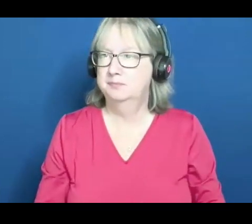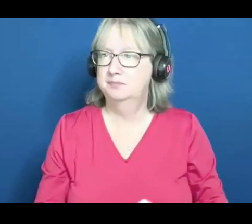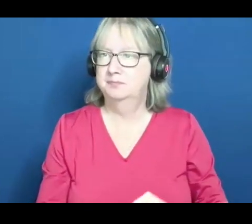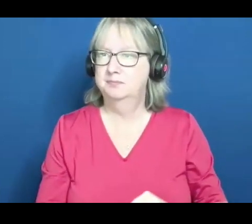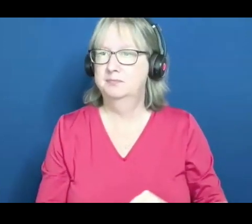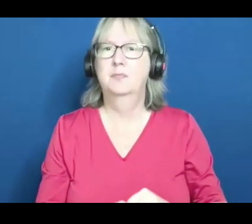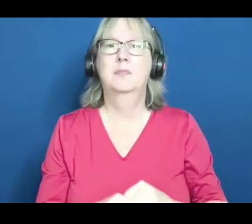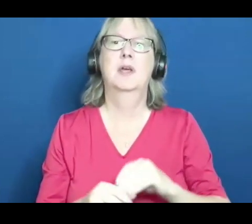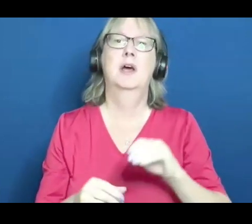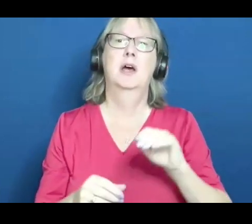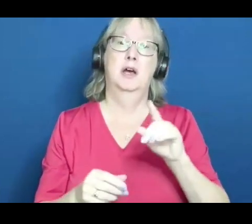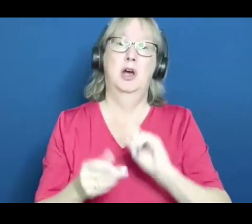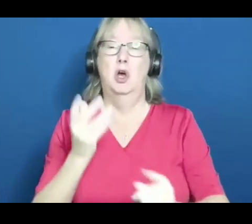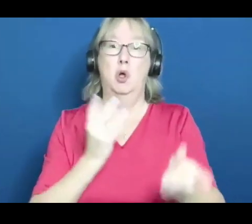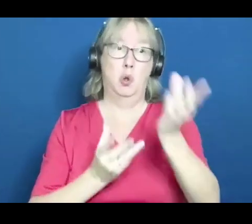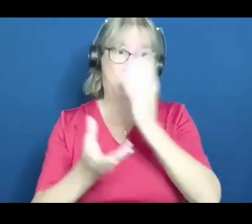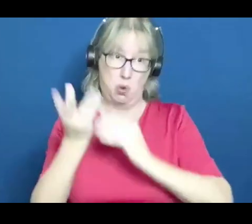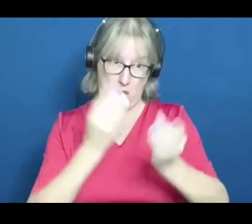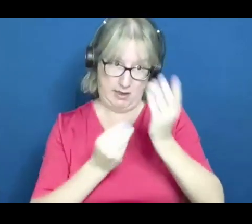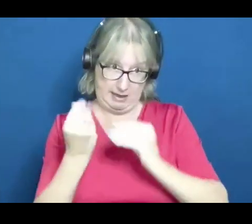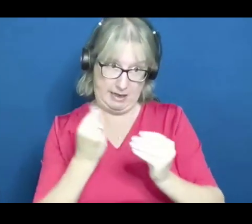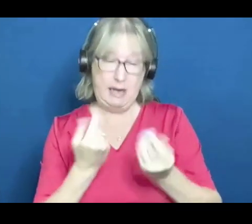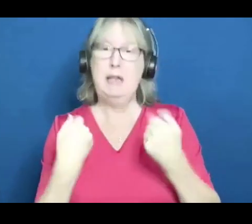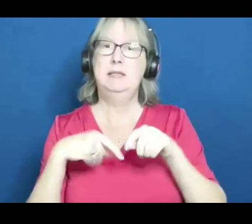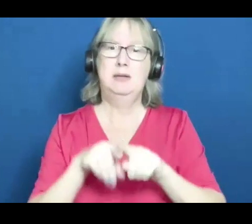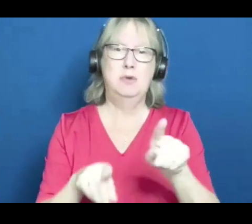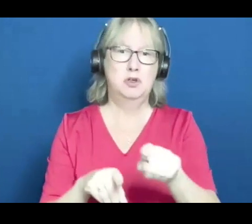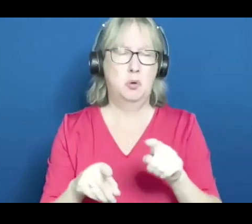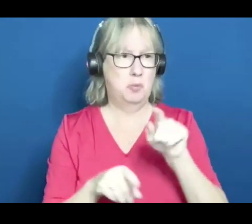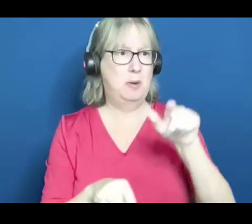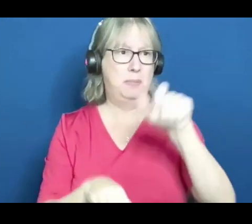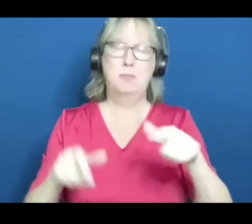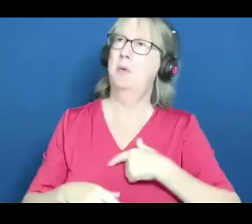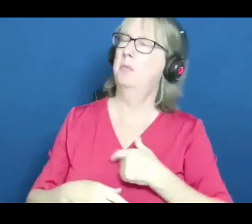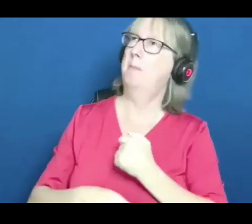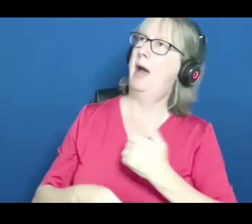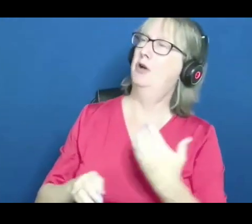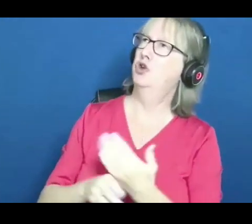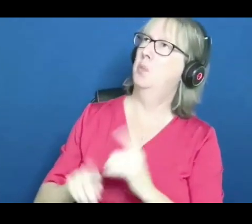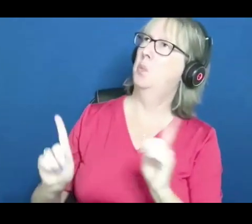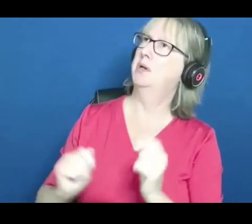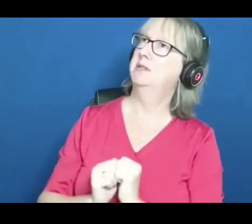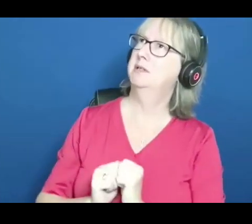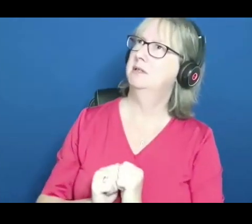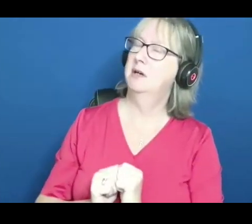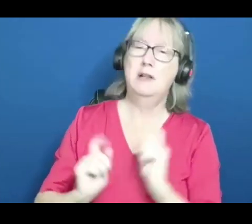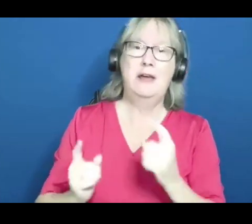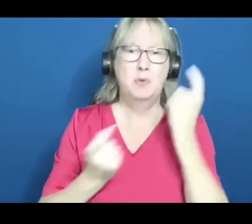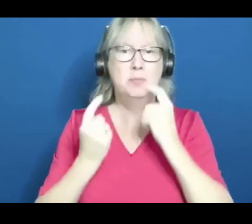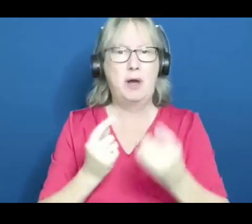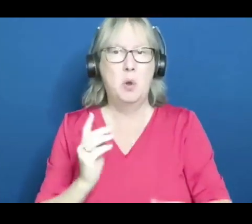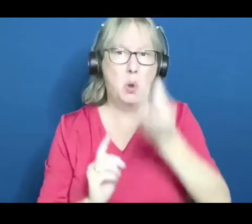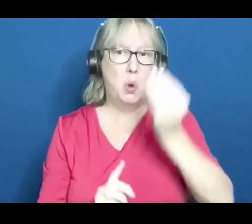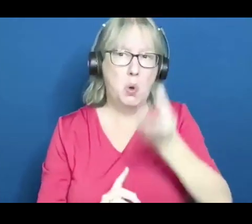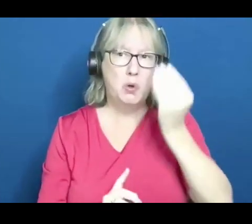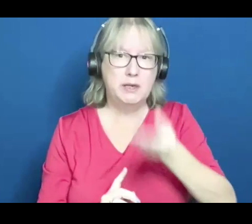learning on the job. One thing that we often forget about individuals when we're considering their working role is their continued learning. So they need to be